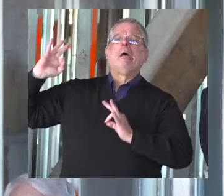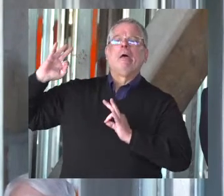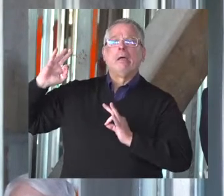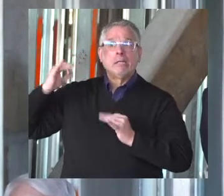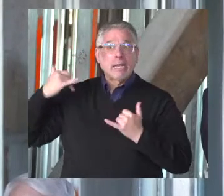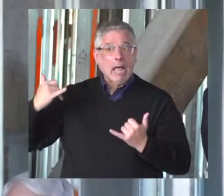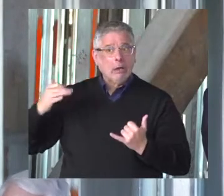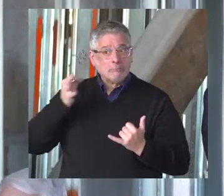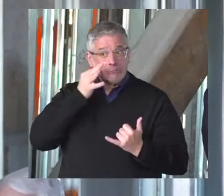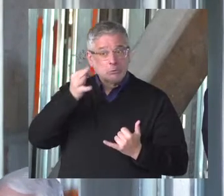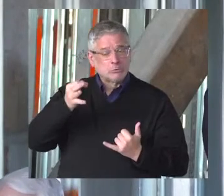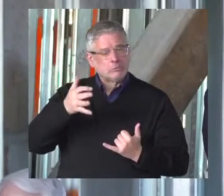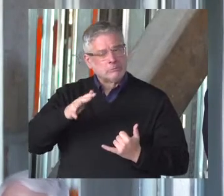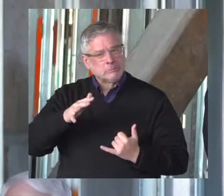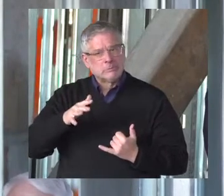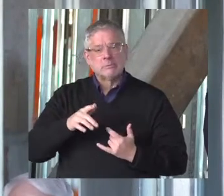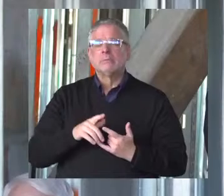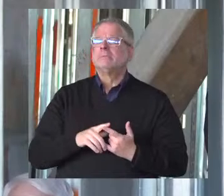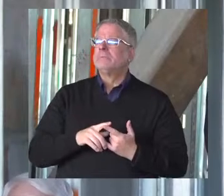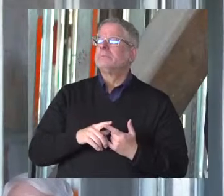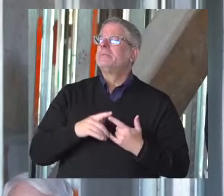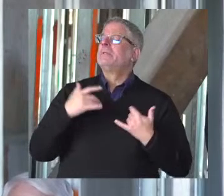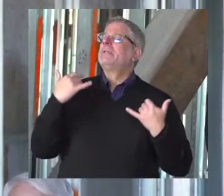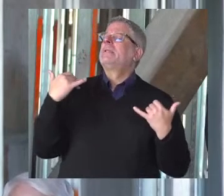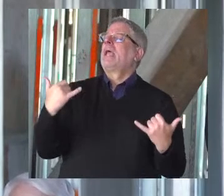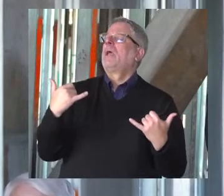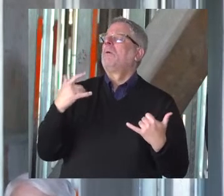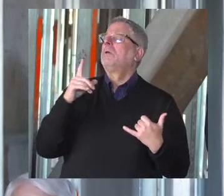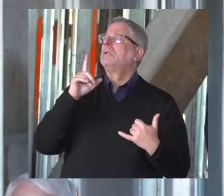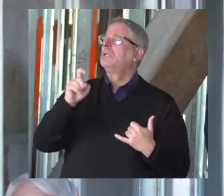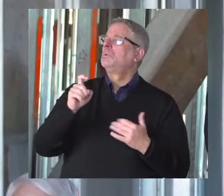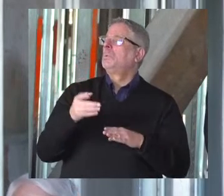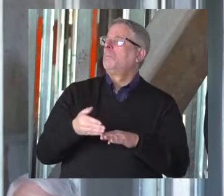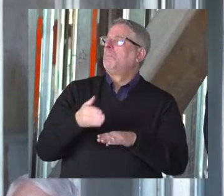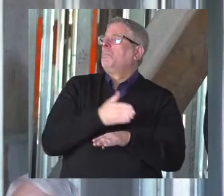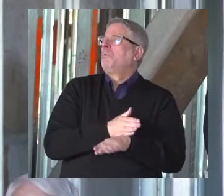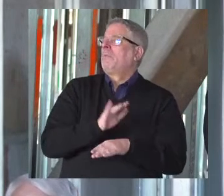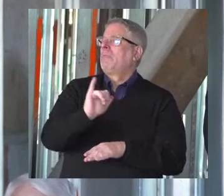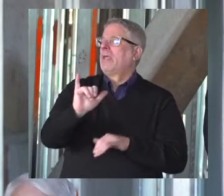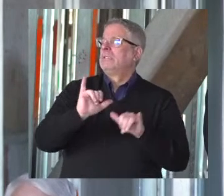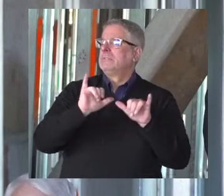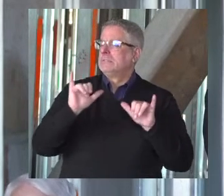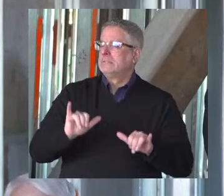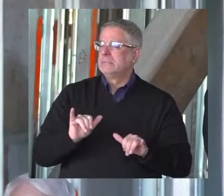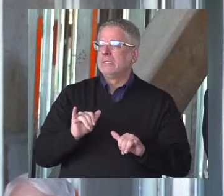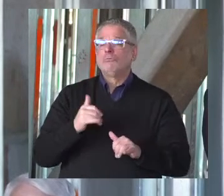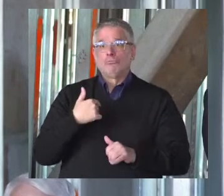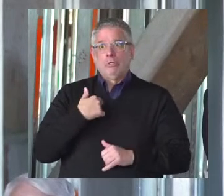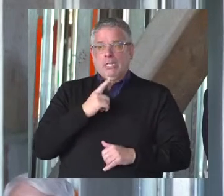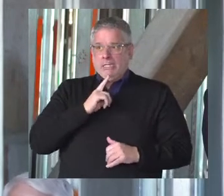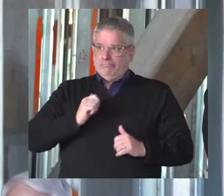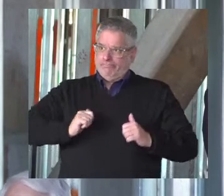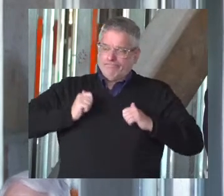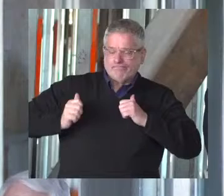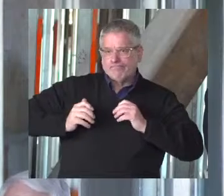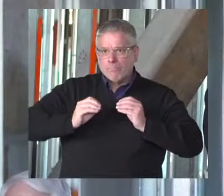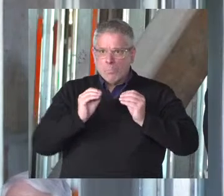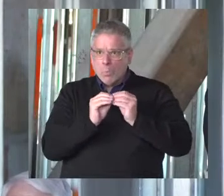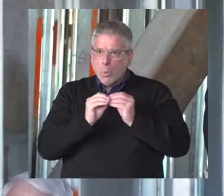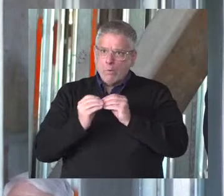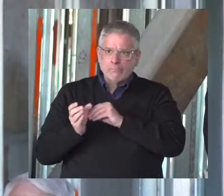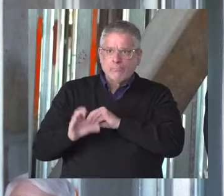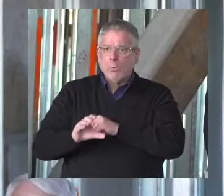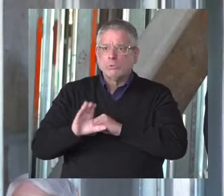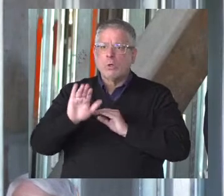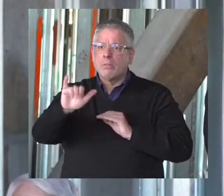in the spirit of stepping up, we needed to step up that game, and we needed to assert ourselves more forcefully.